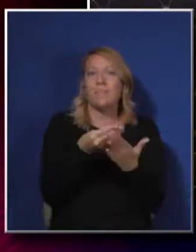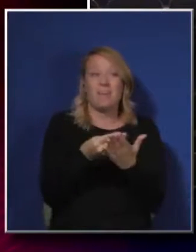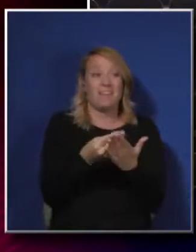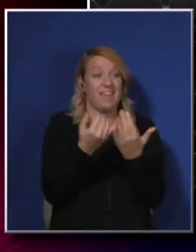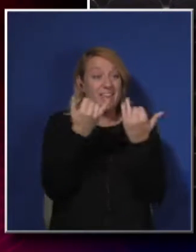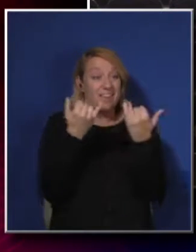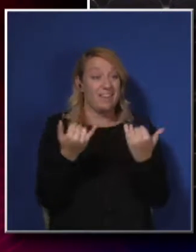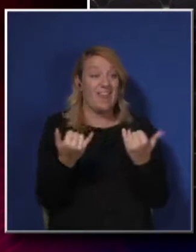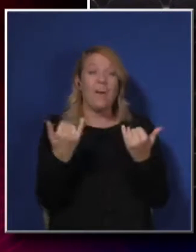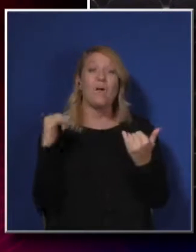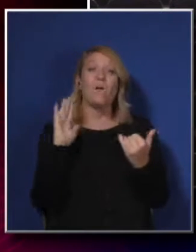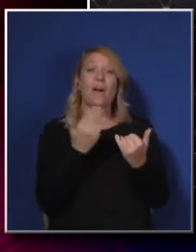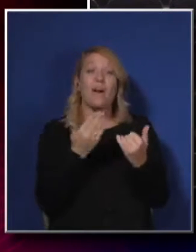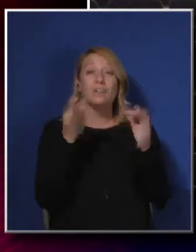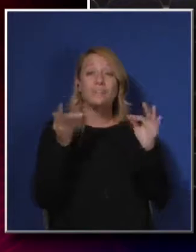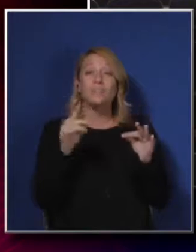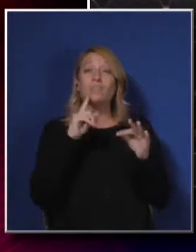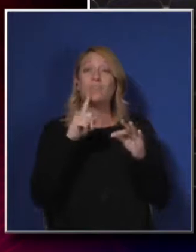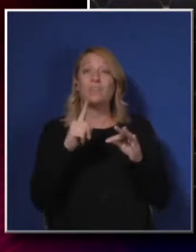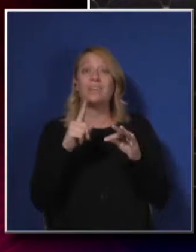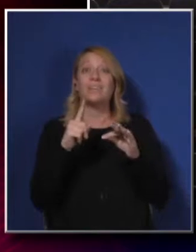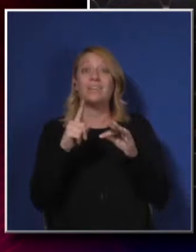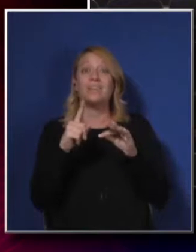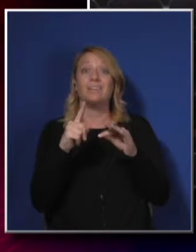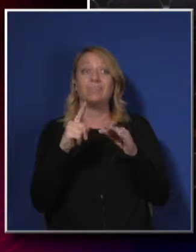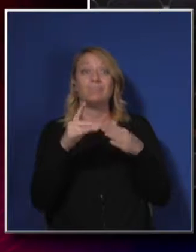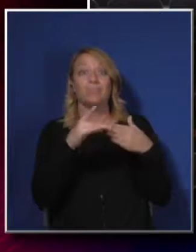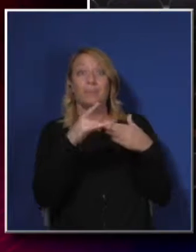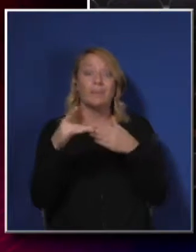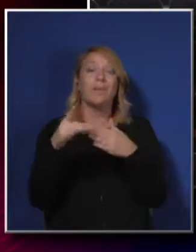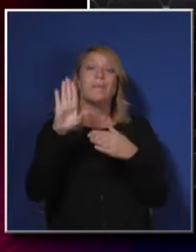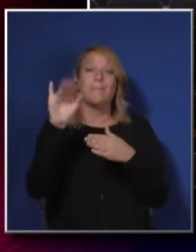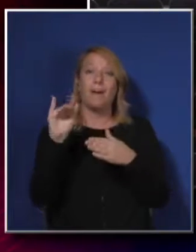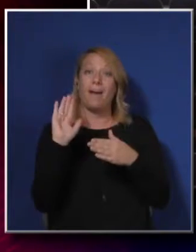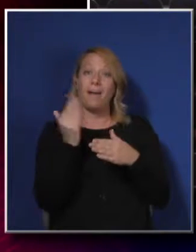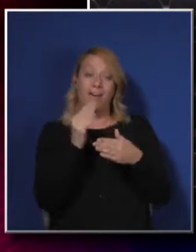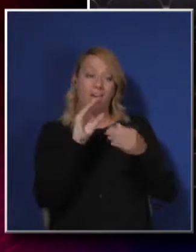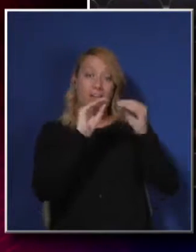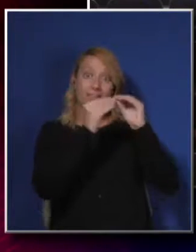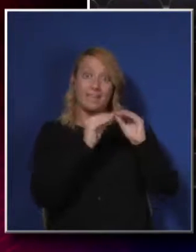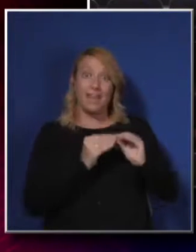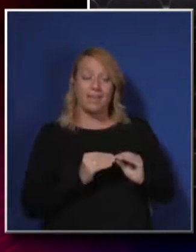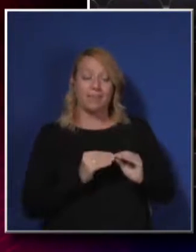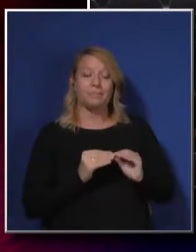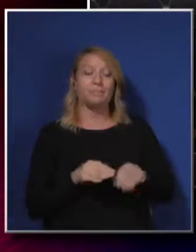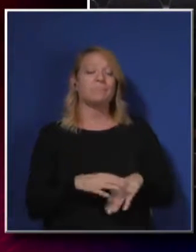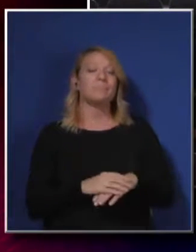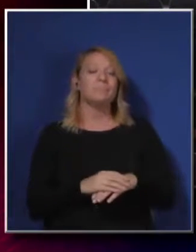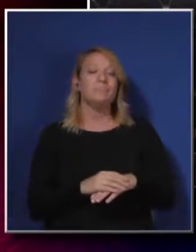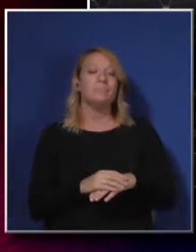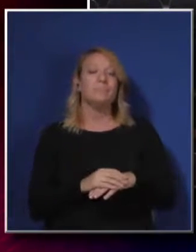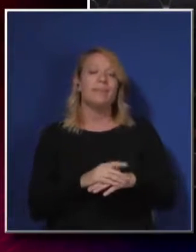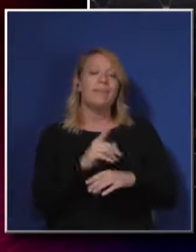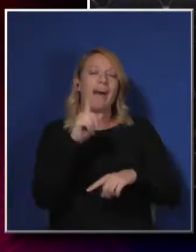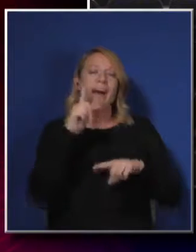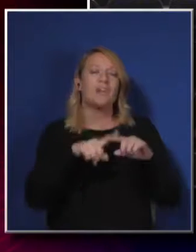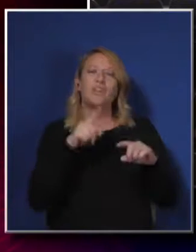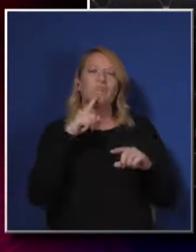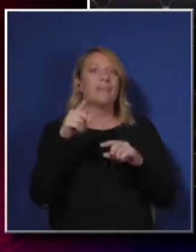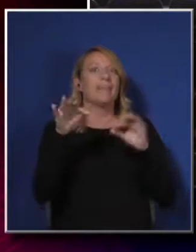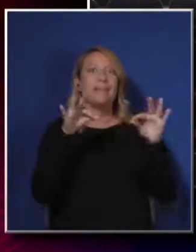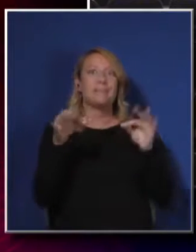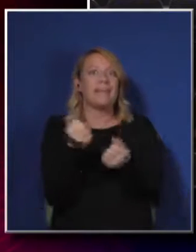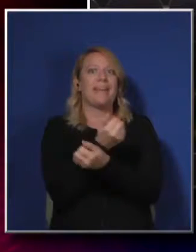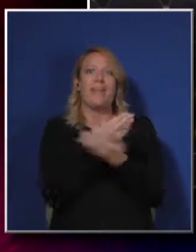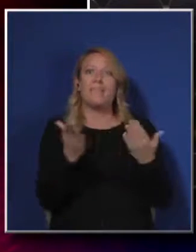data-driven decisions, and I do not deny it's a lot of information to share in a 2 to 2.5 hour meeting, but it